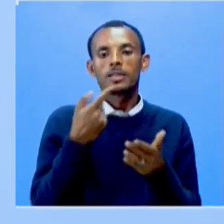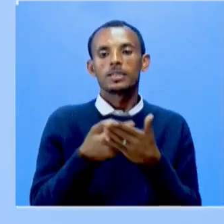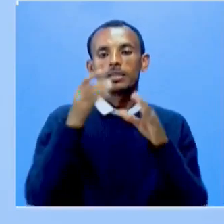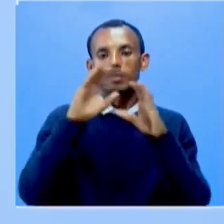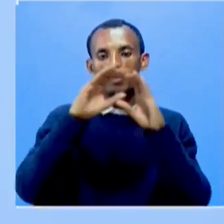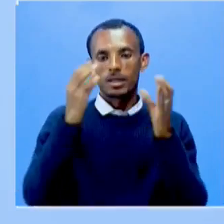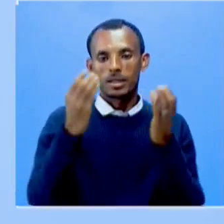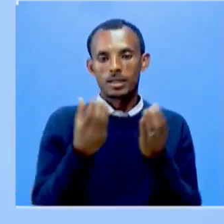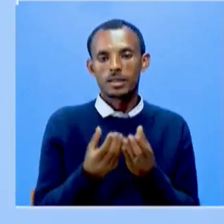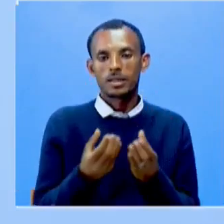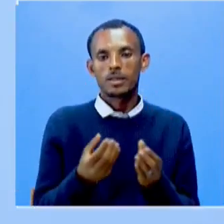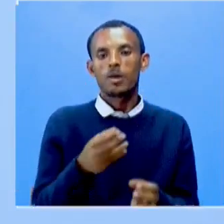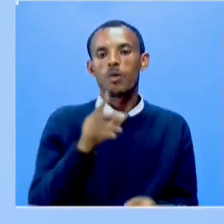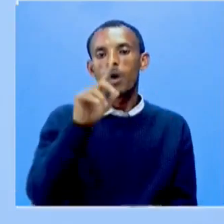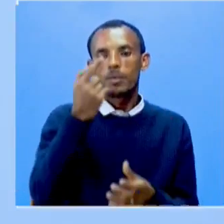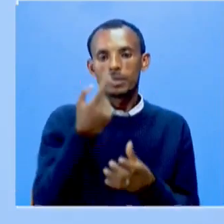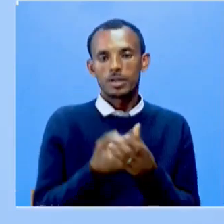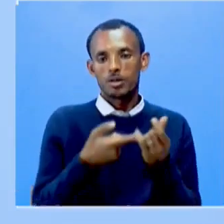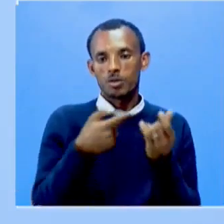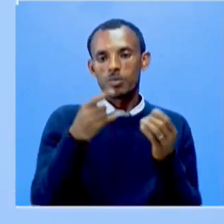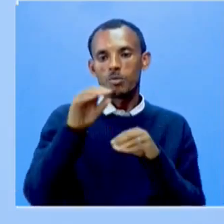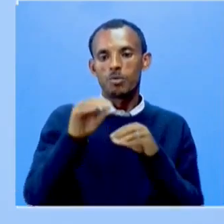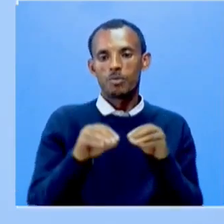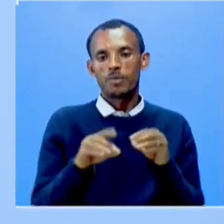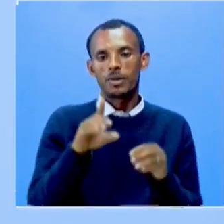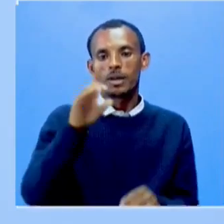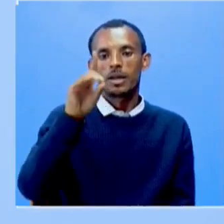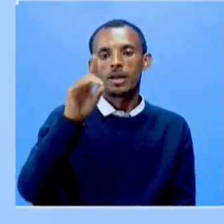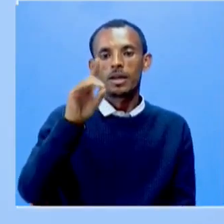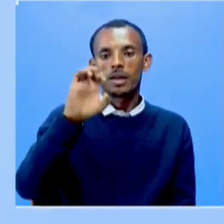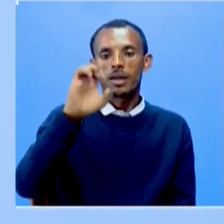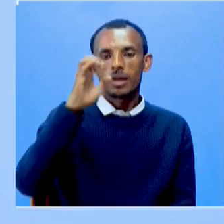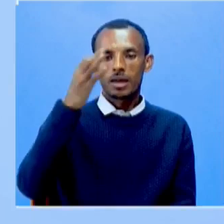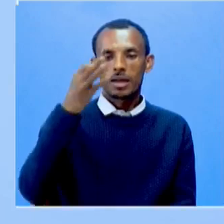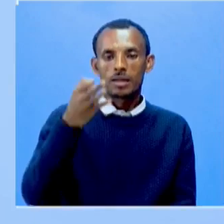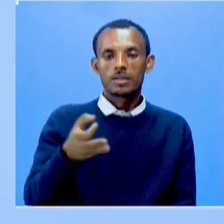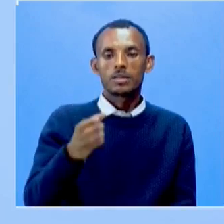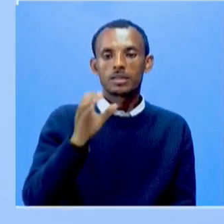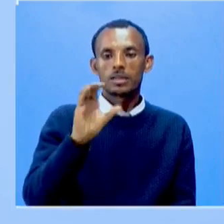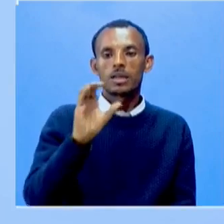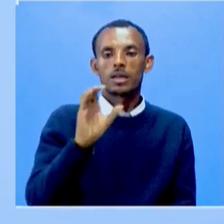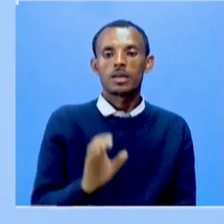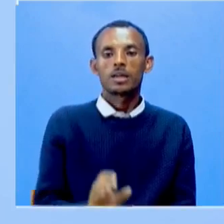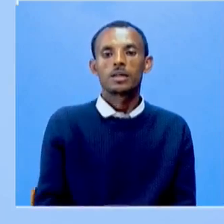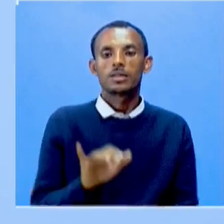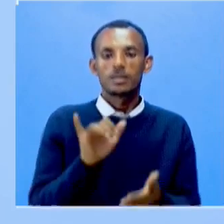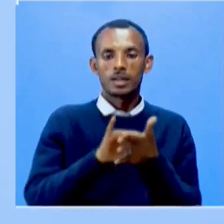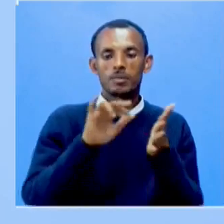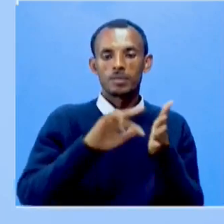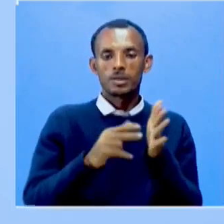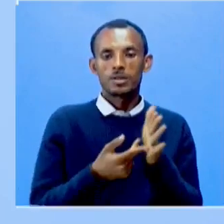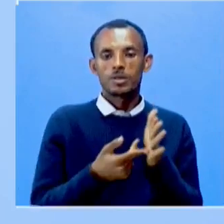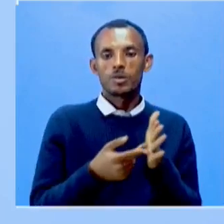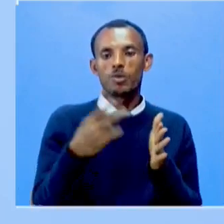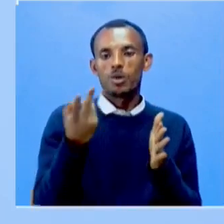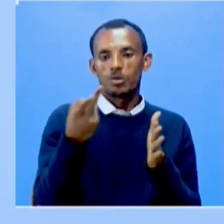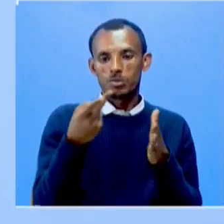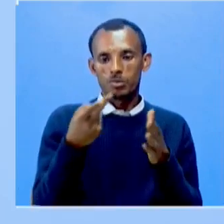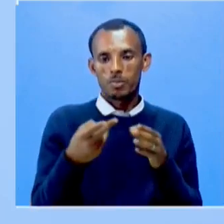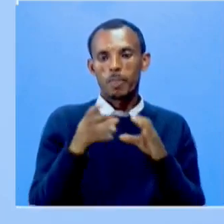to mark 1. So you move from D, E, C. That means this part fits with this